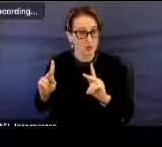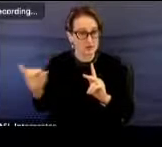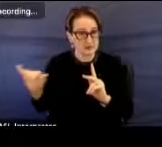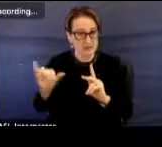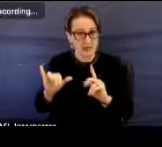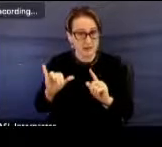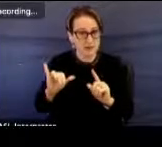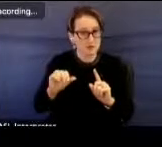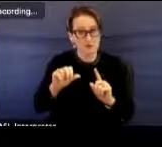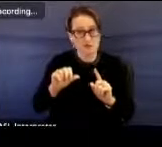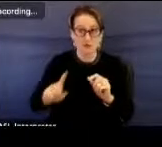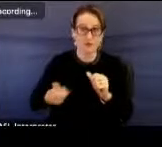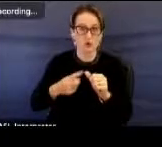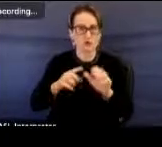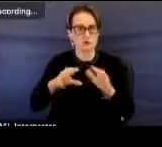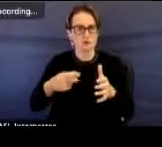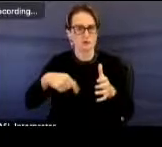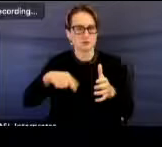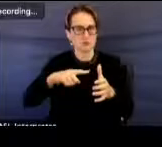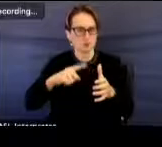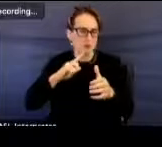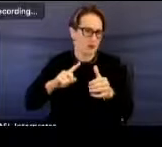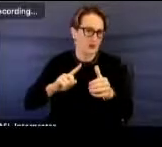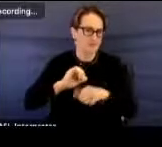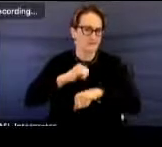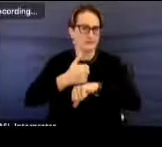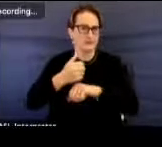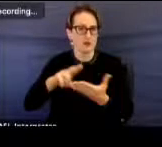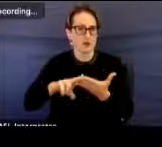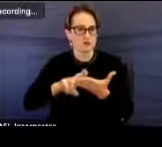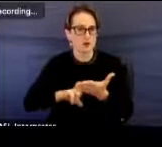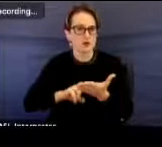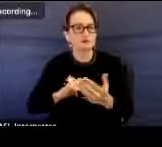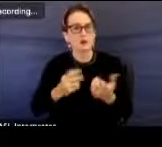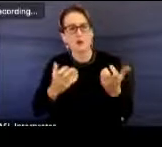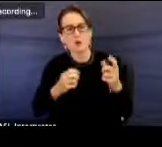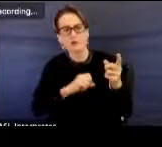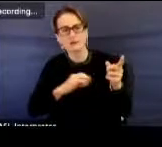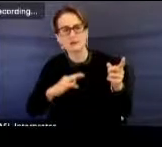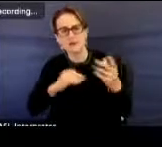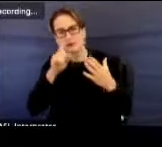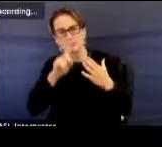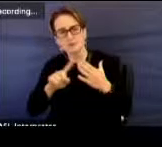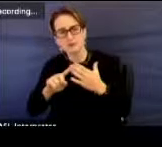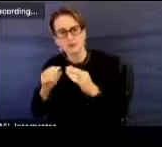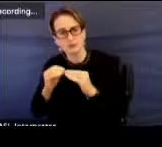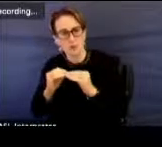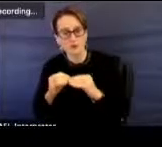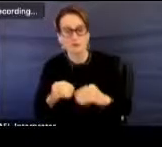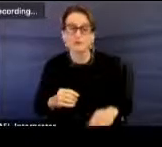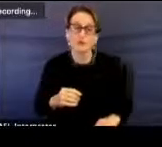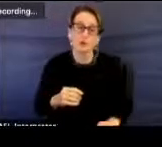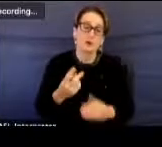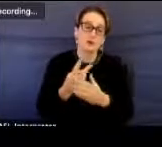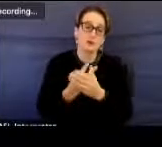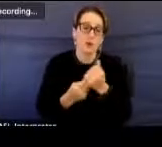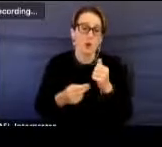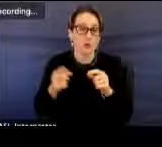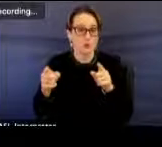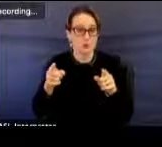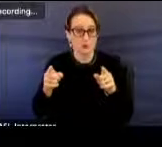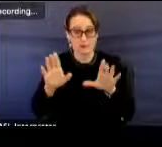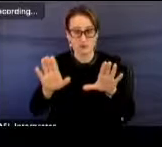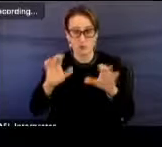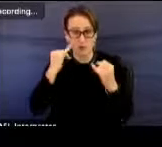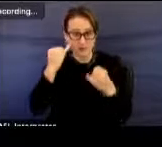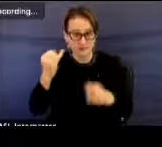contract. So I would love it if staff could look into that piece. No, I think so. To both your commissioners' ideas,